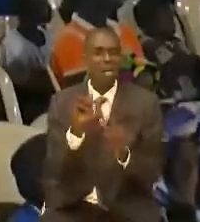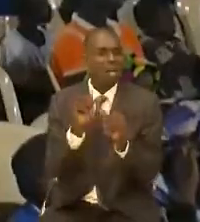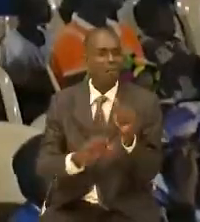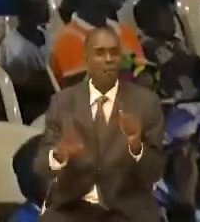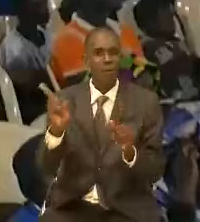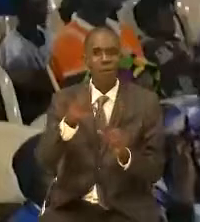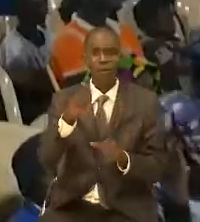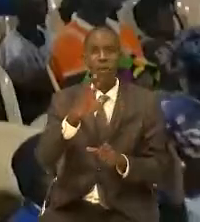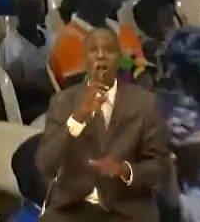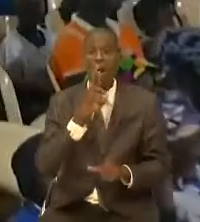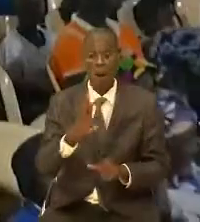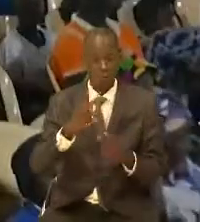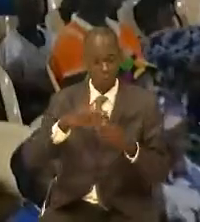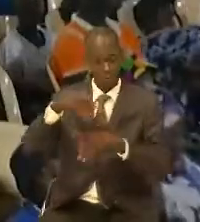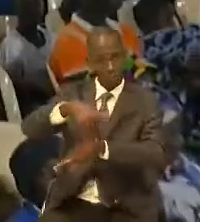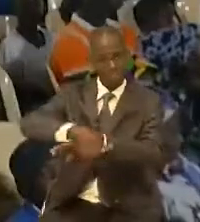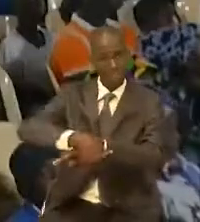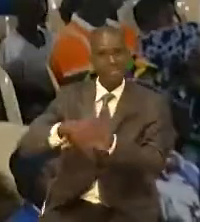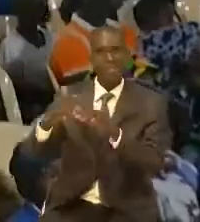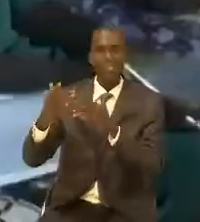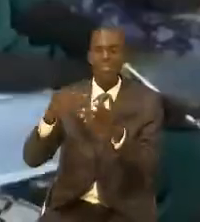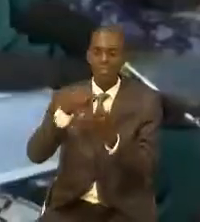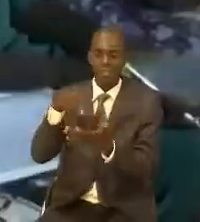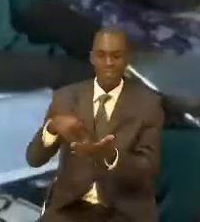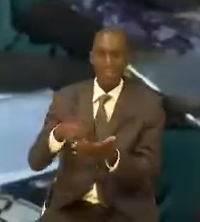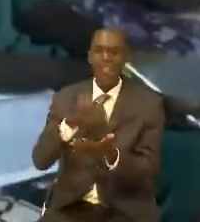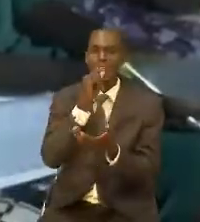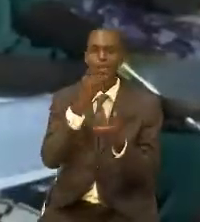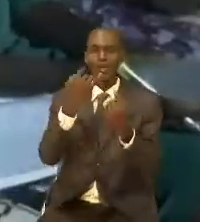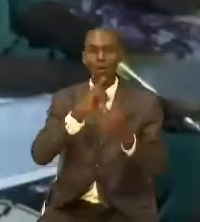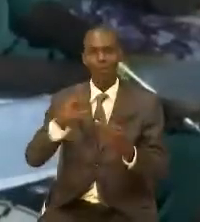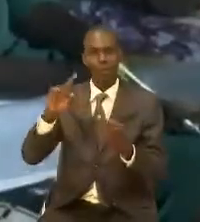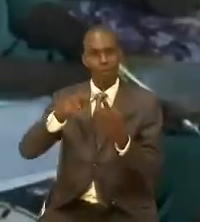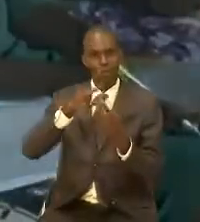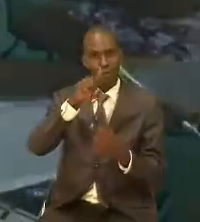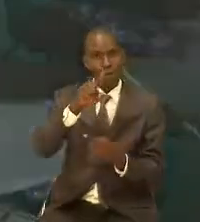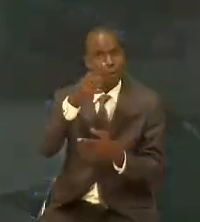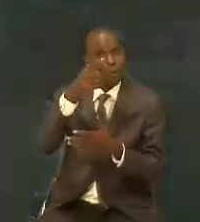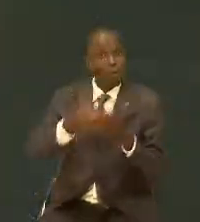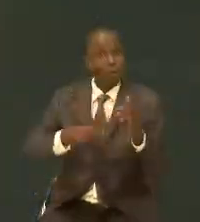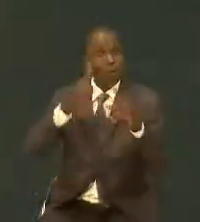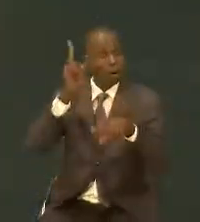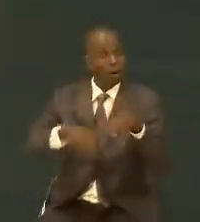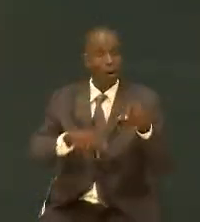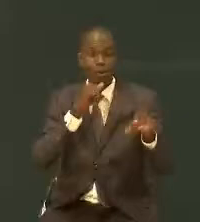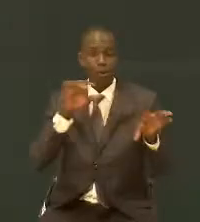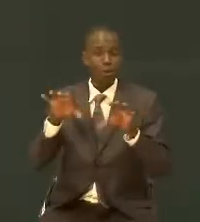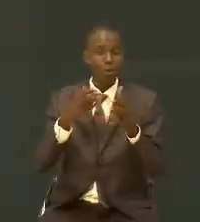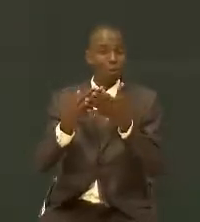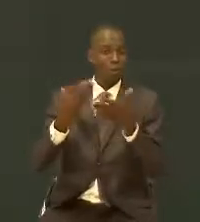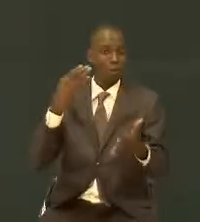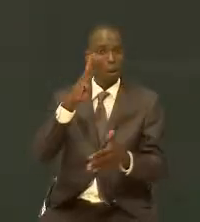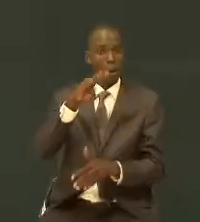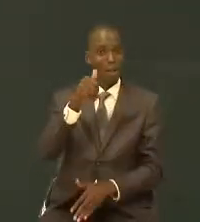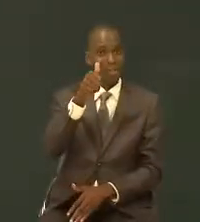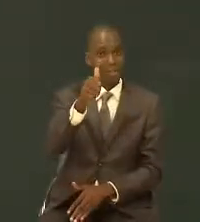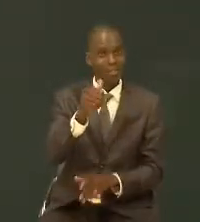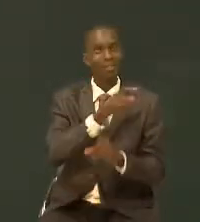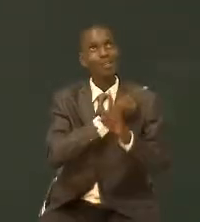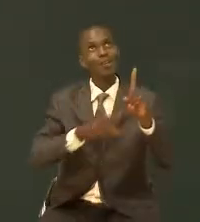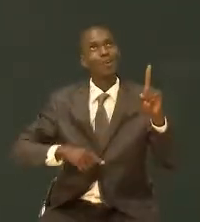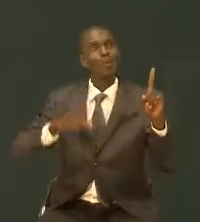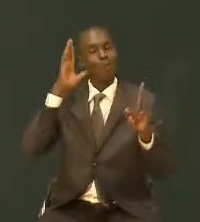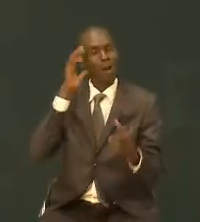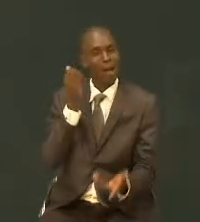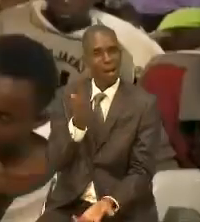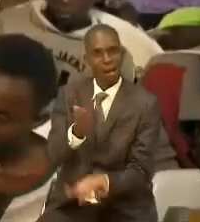tonight this is coming to you and what you cannot do by yourself the lord will do for you tonight